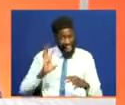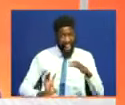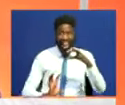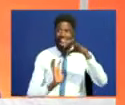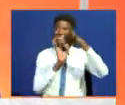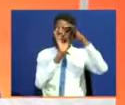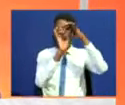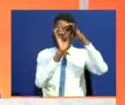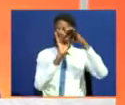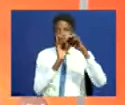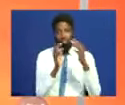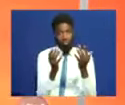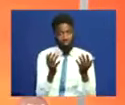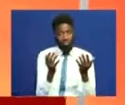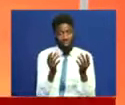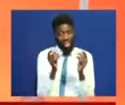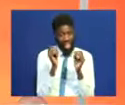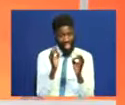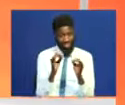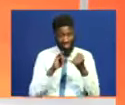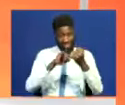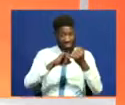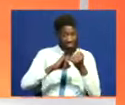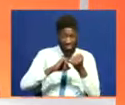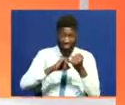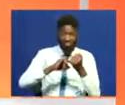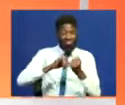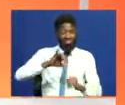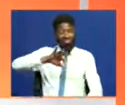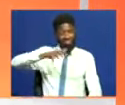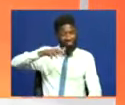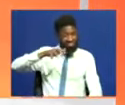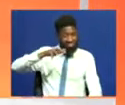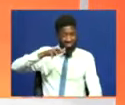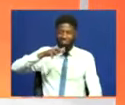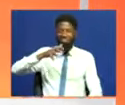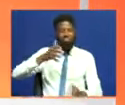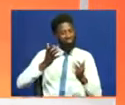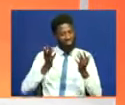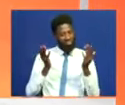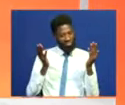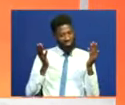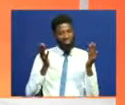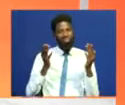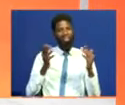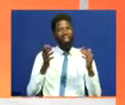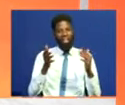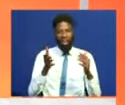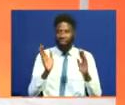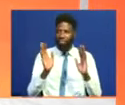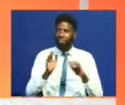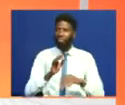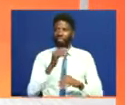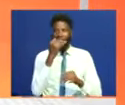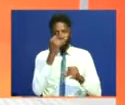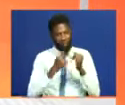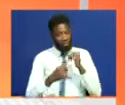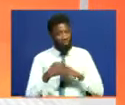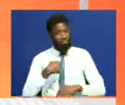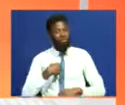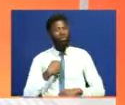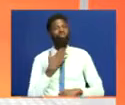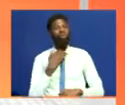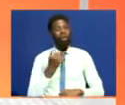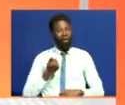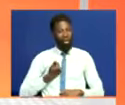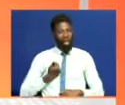time, if it is not working, mm-hmm. we are saying, if it is not working, let us be. Okay. Let us be. And I want to talk to the young girls. Finally. Yes, I want mm-hmm. to talk to the young girls,